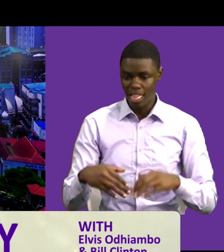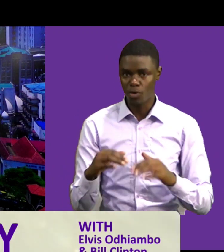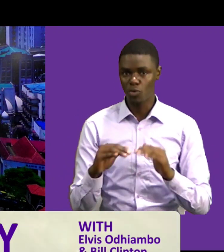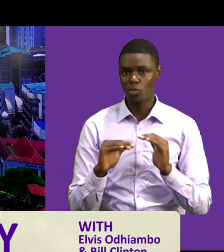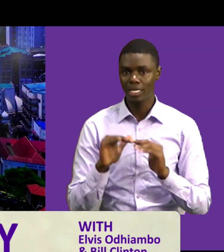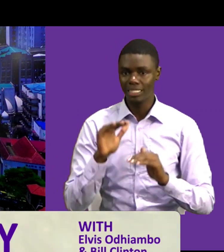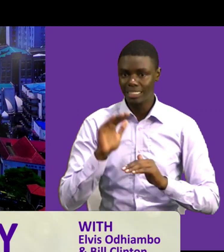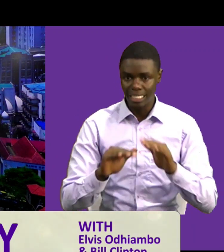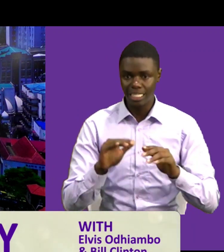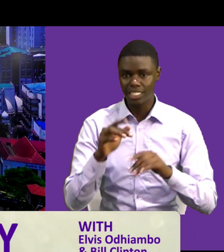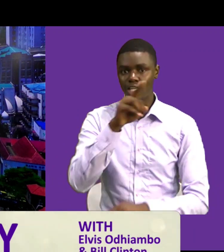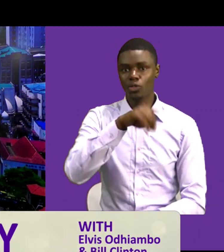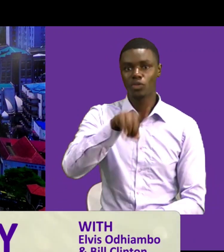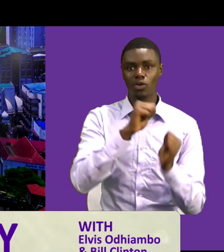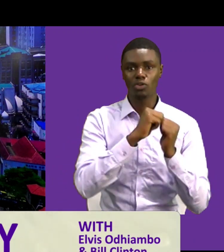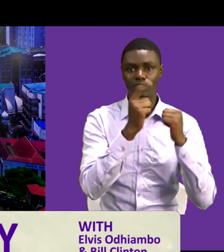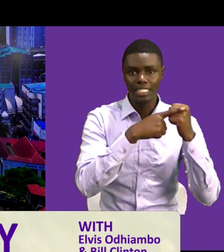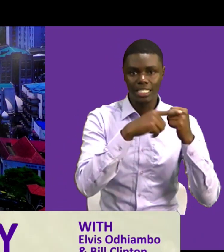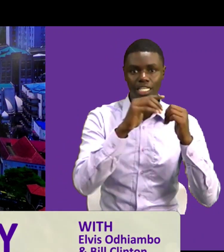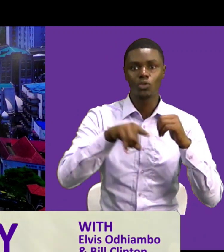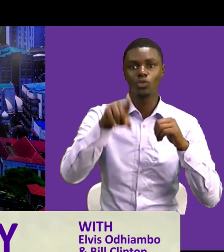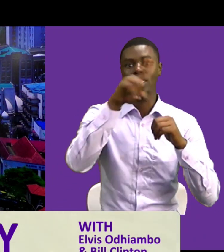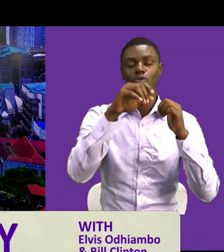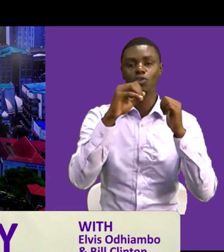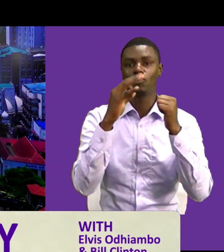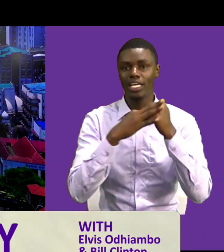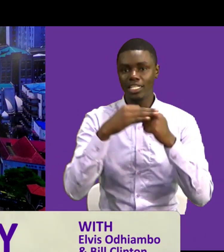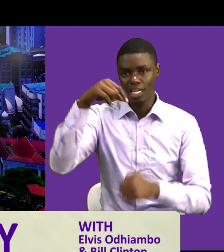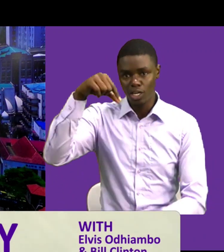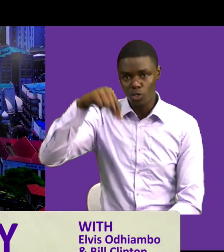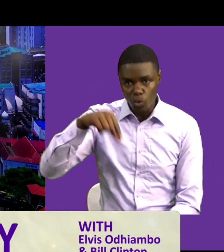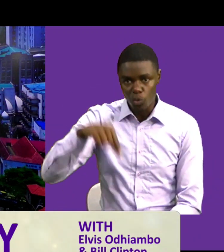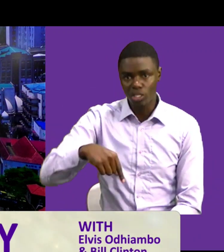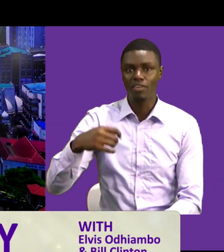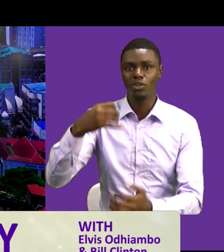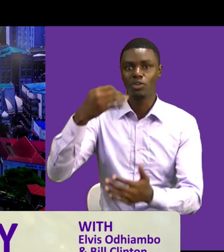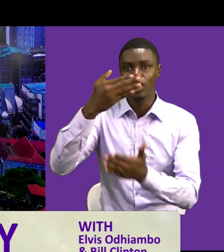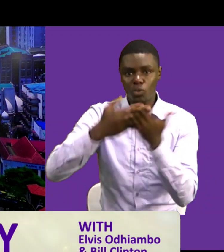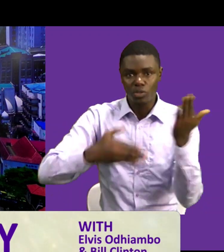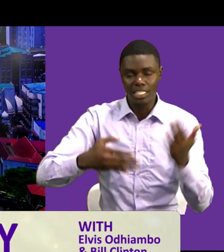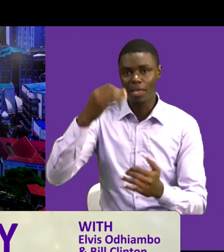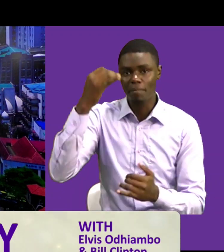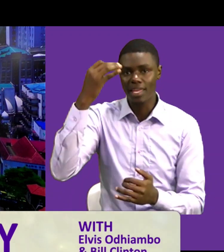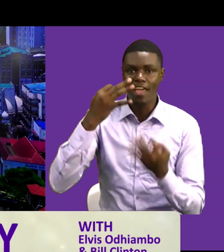stages, and then to the round of 16, to the round of 8, to the quarterfinals, to the semifinals.